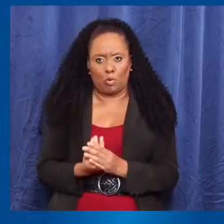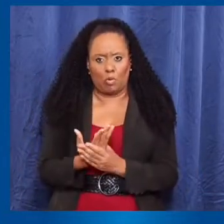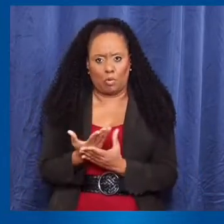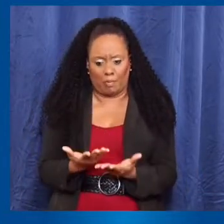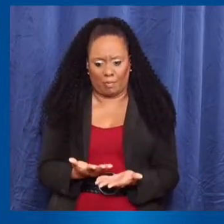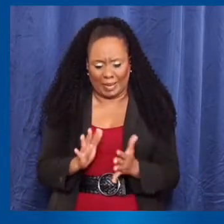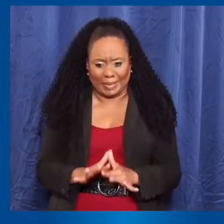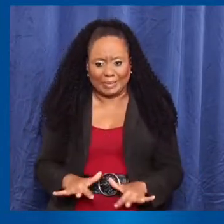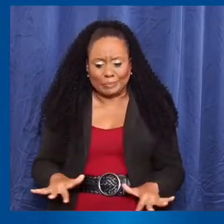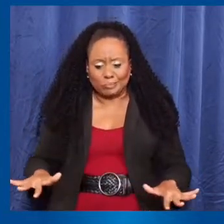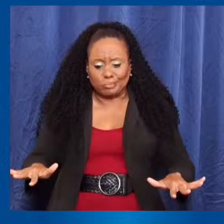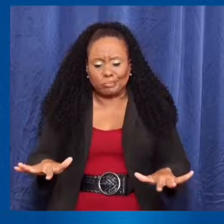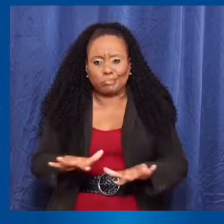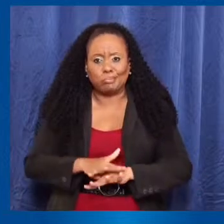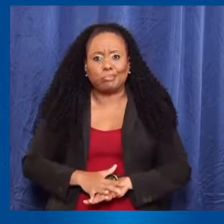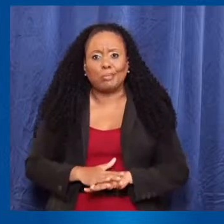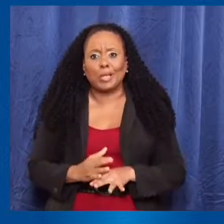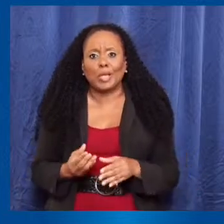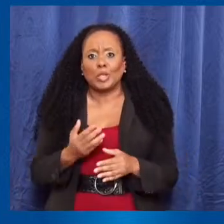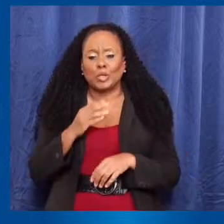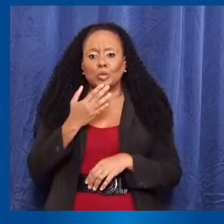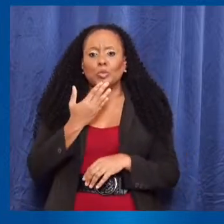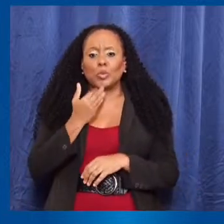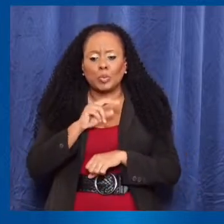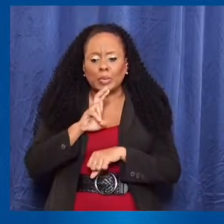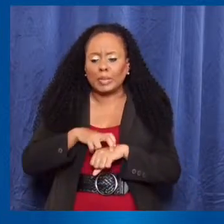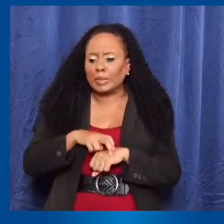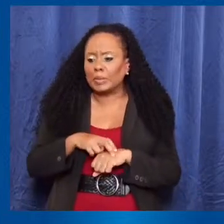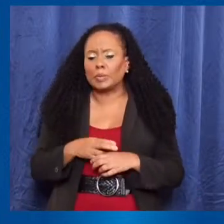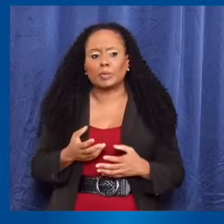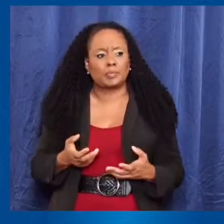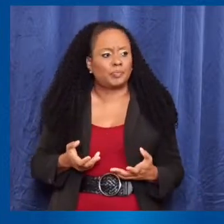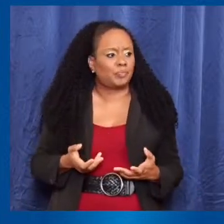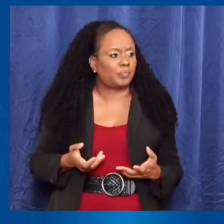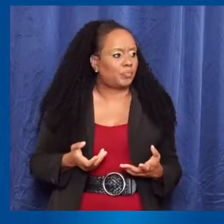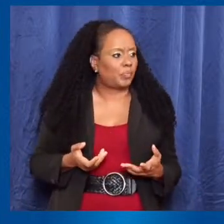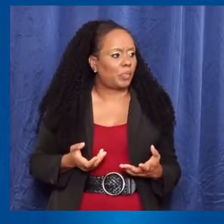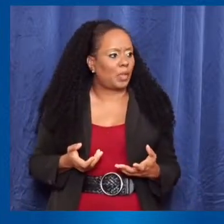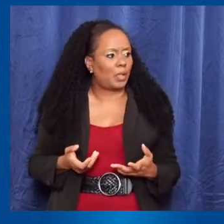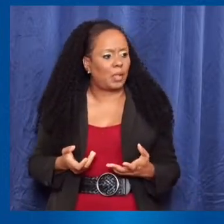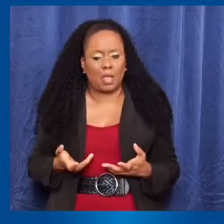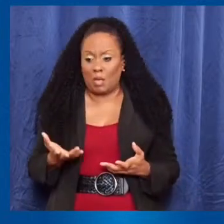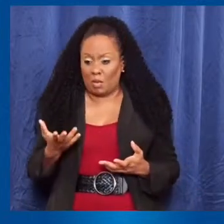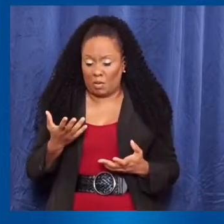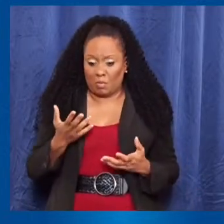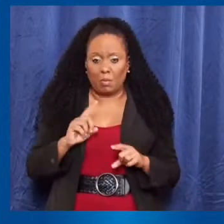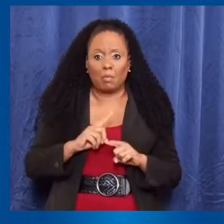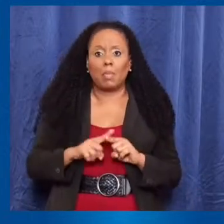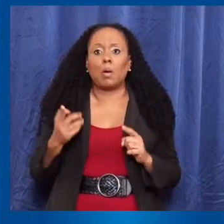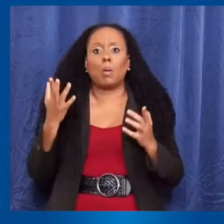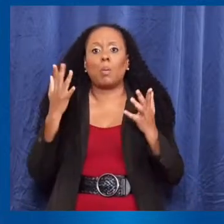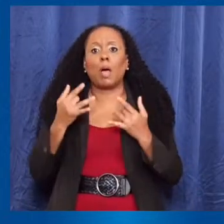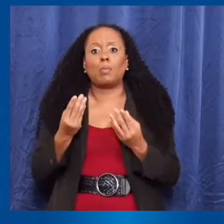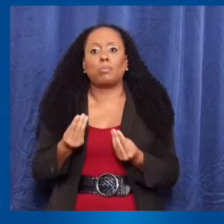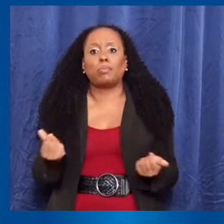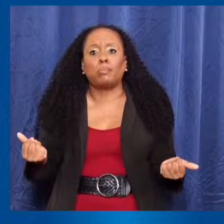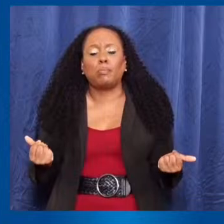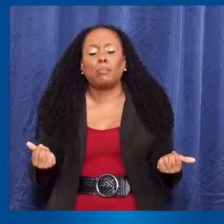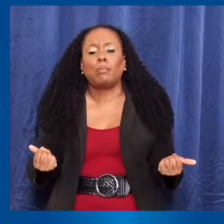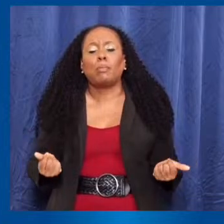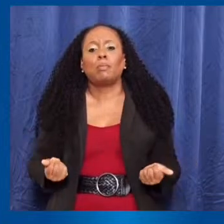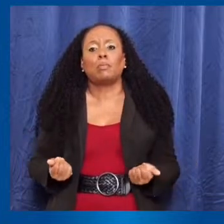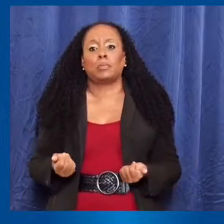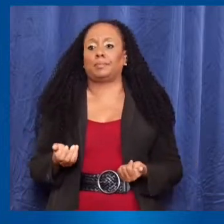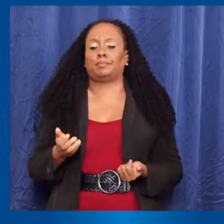in Selfridges, you saw sweet potatoes and you saw Bajan sweet potatoes at a more expensive price? Because our farmers